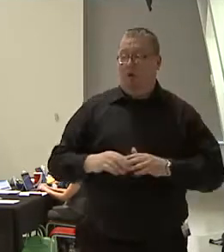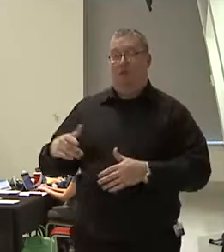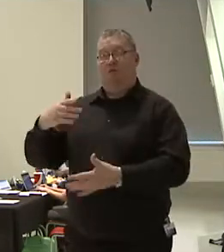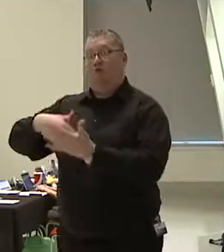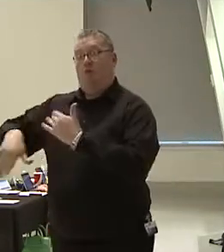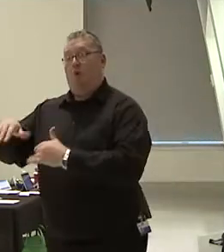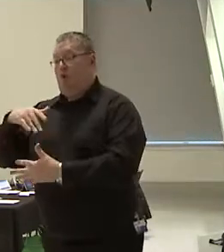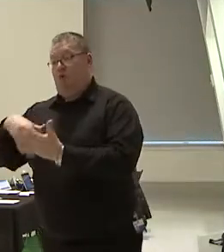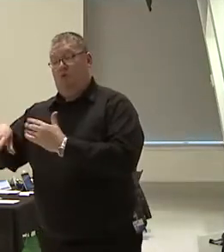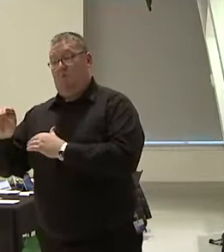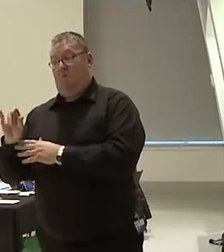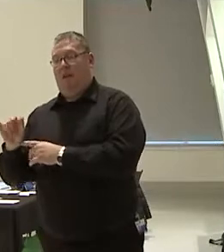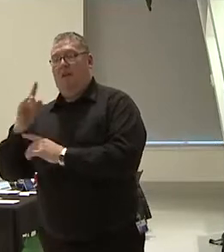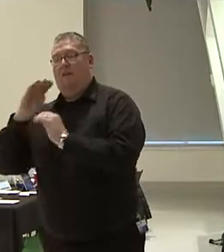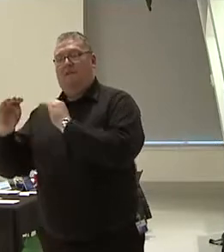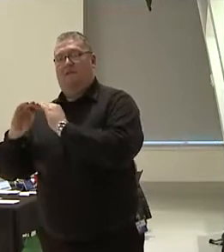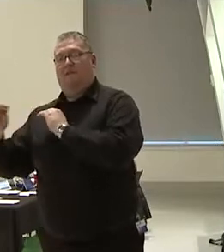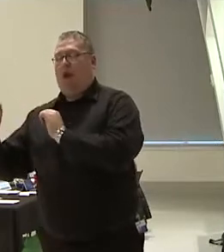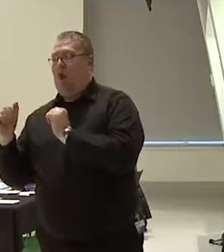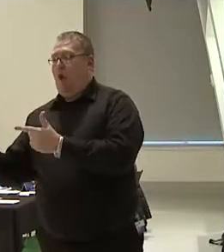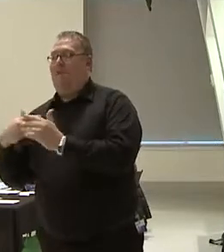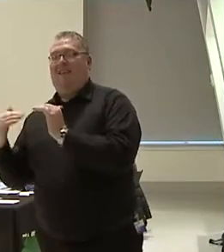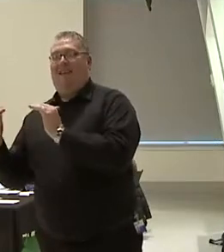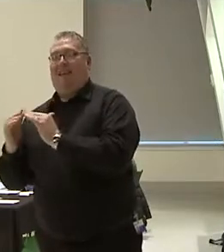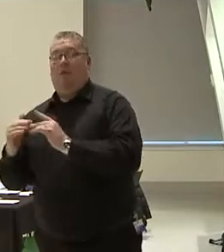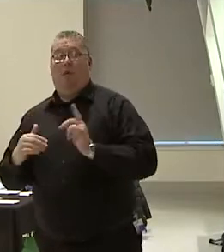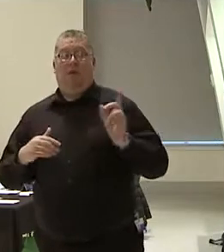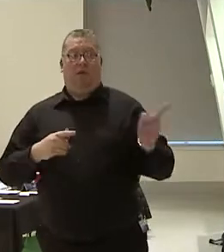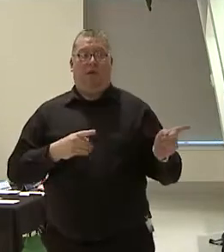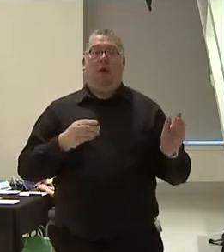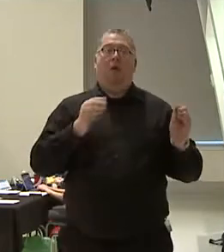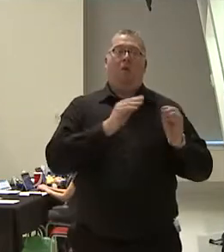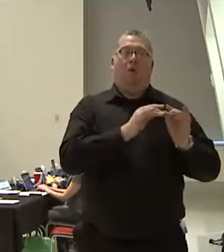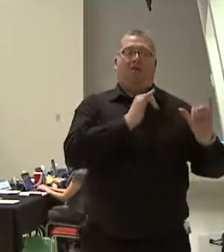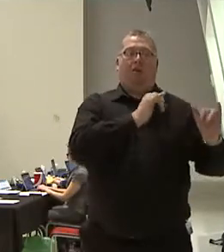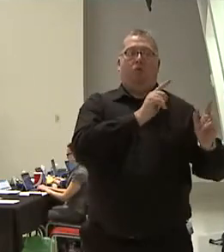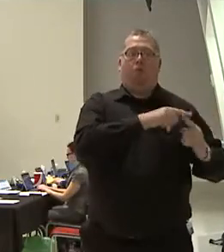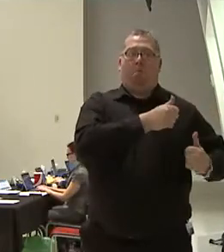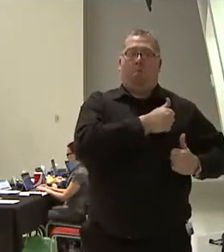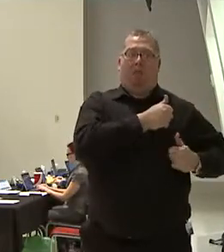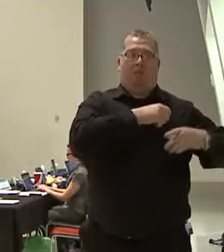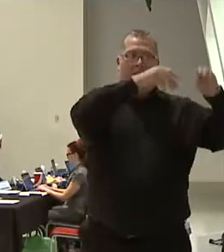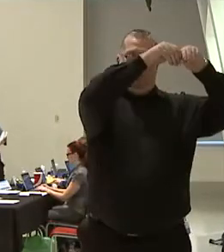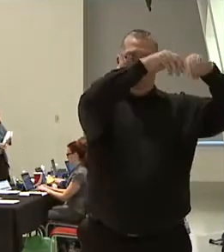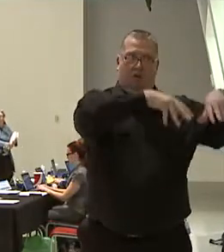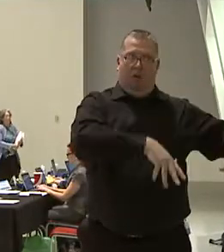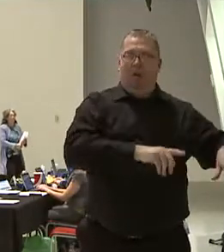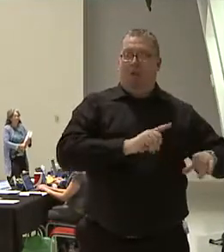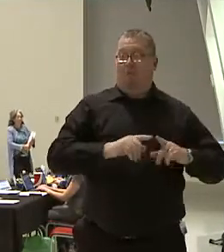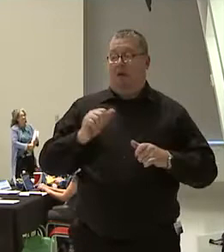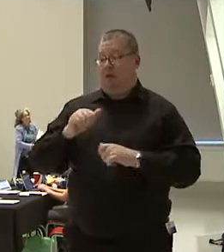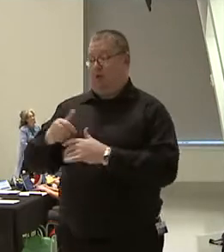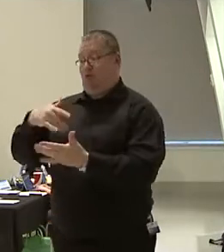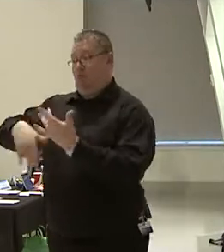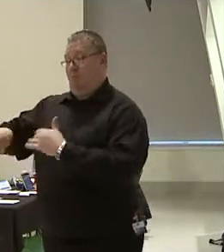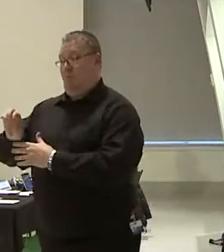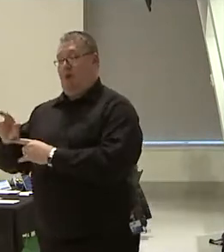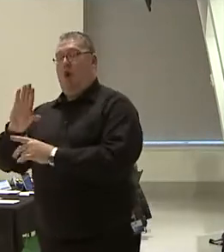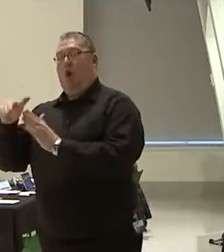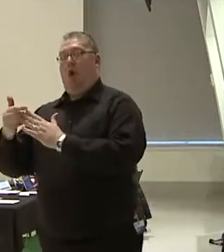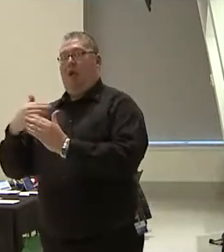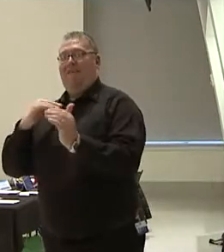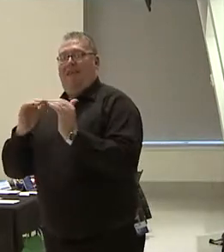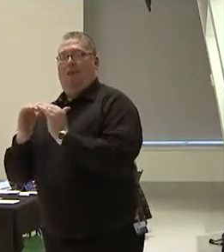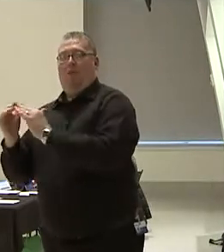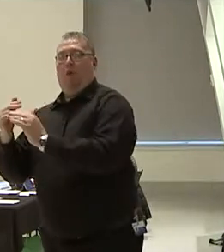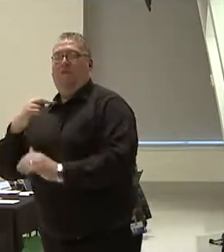media, everyone at all levels has an equal voice. And it's just as big at the bottom as it is at the top. But the police profession,